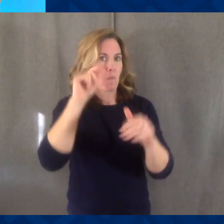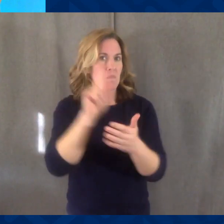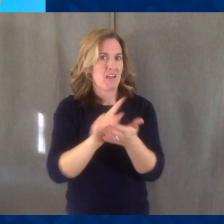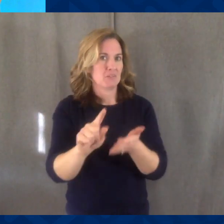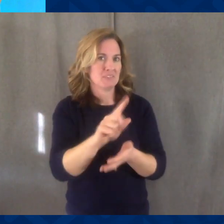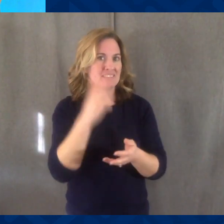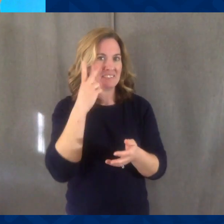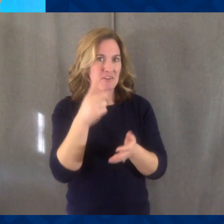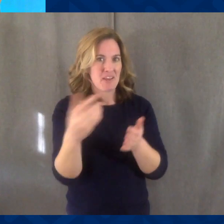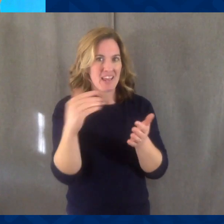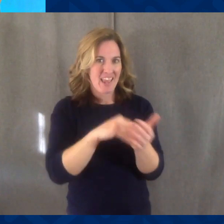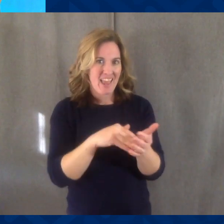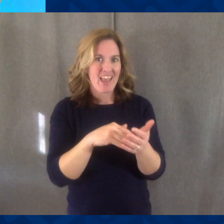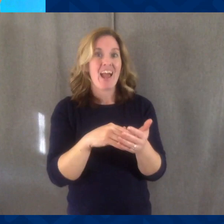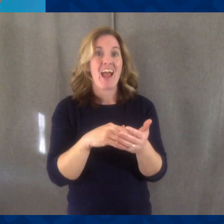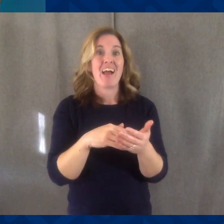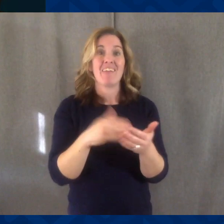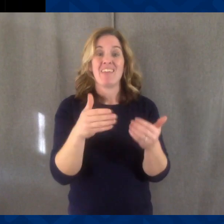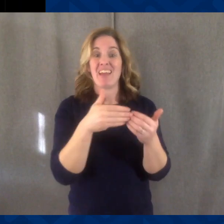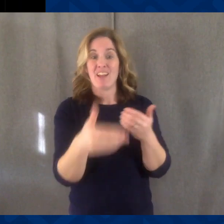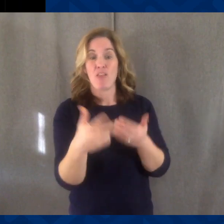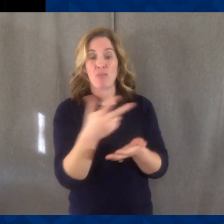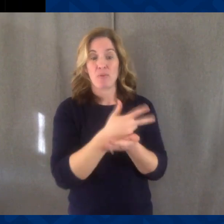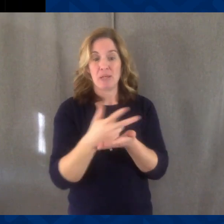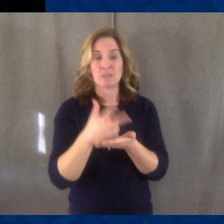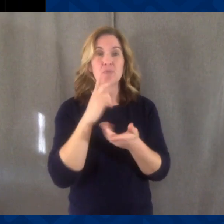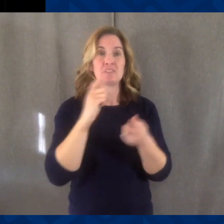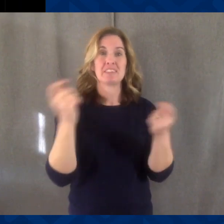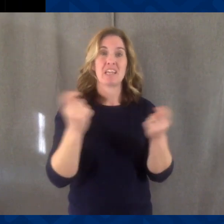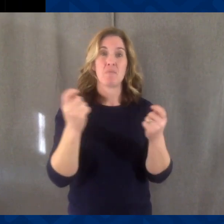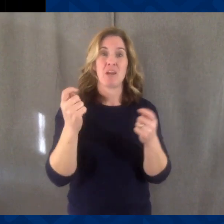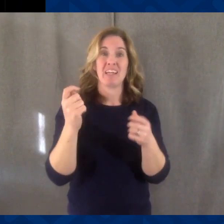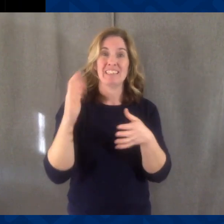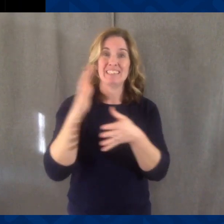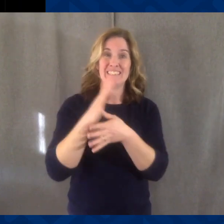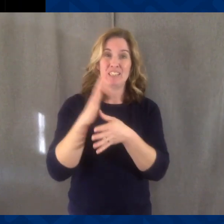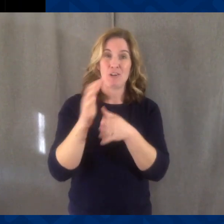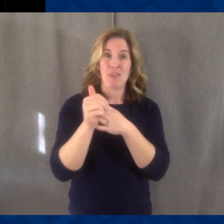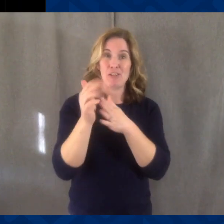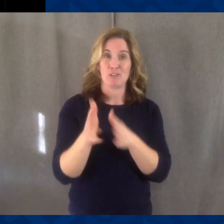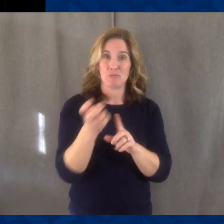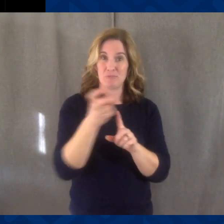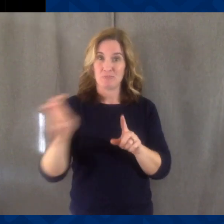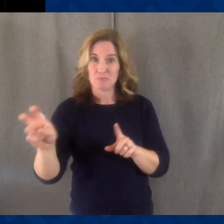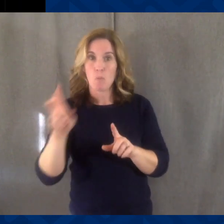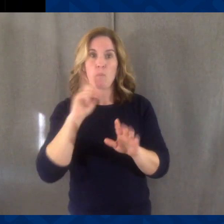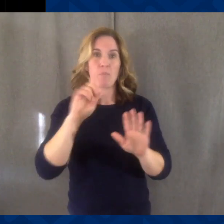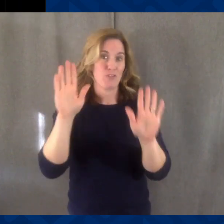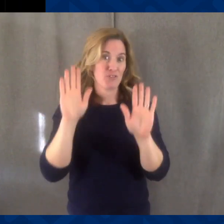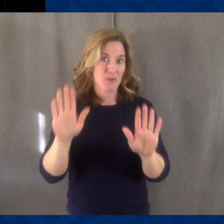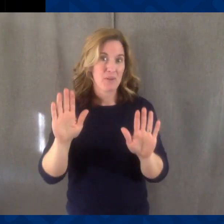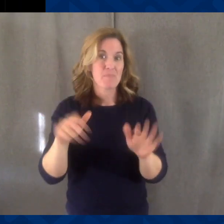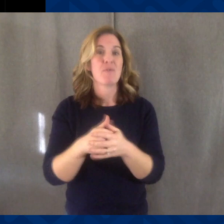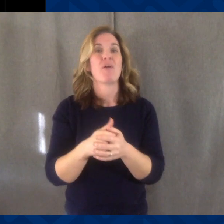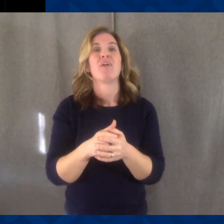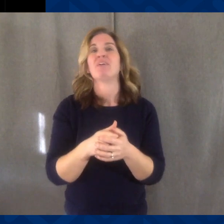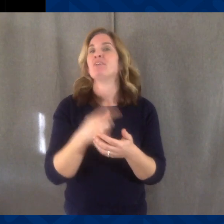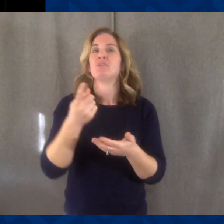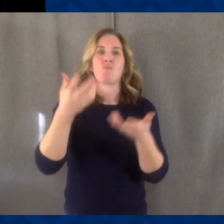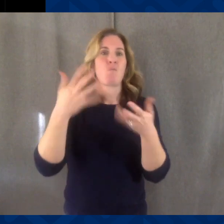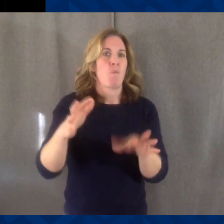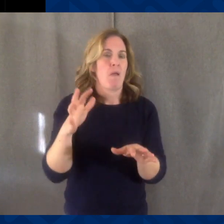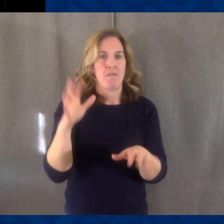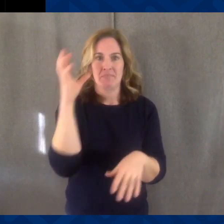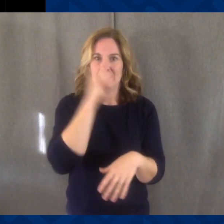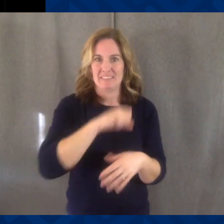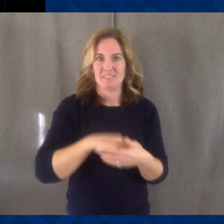we're going to be celebrating our senior leadership transition. It is going to be incredible. You do not want to miss out on